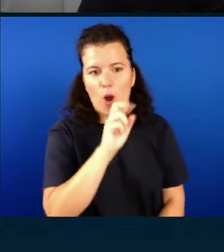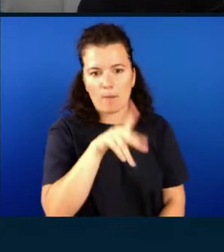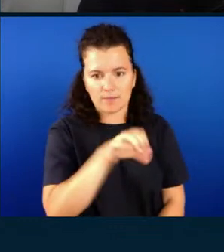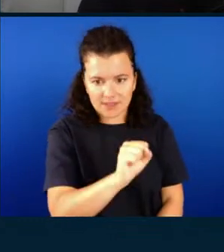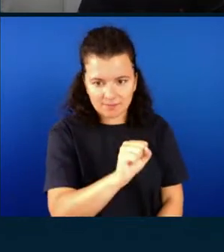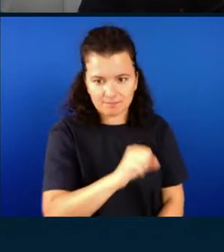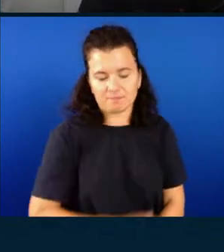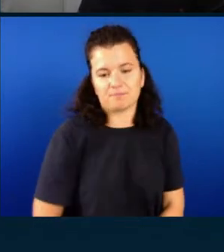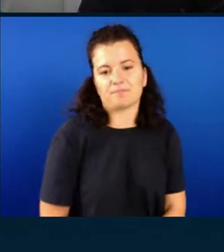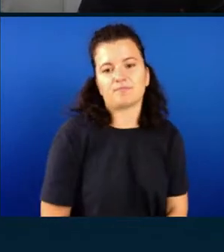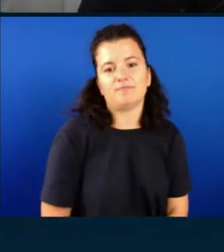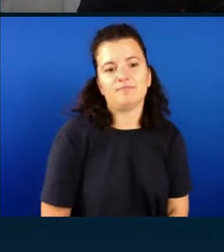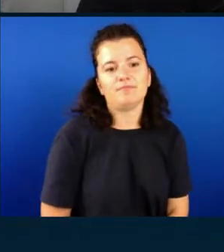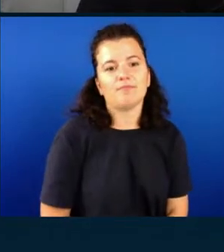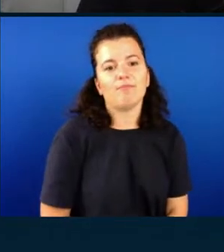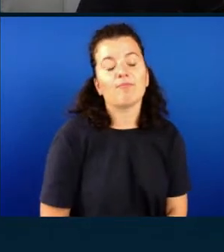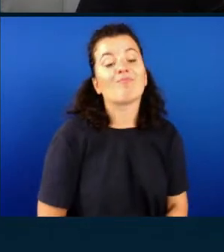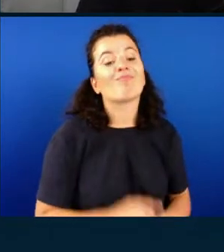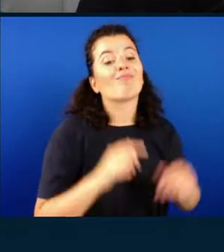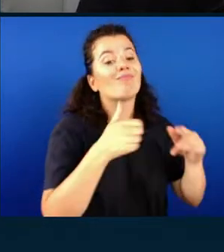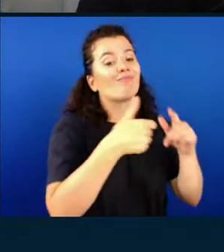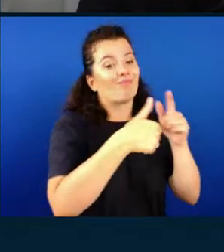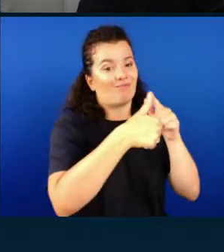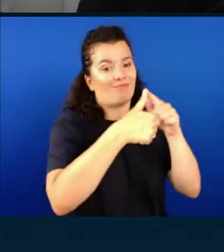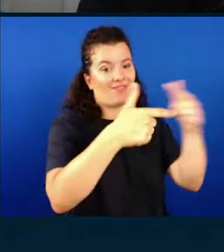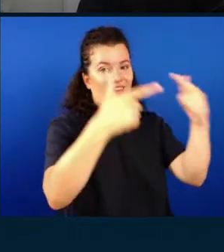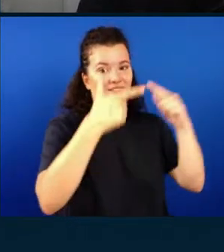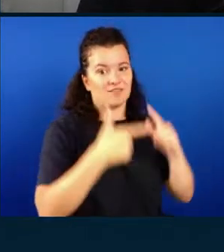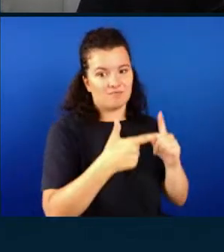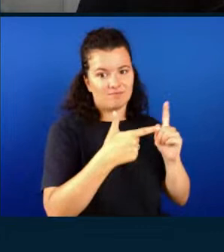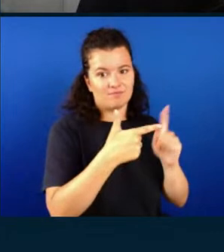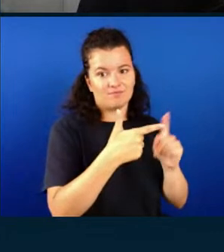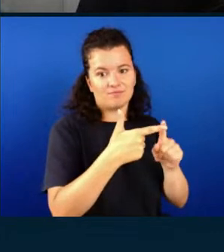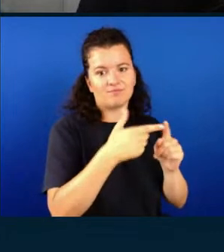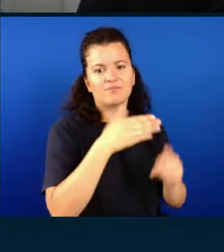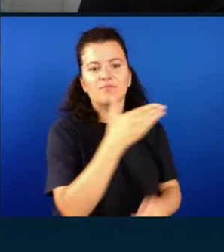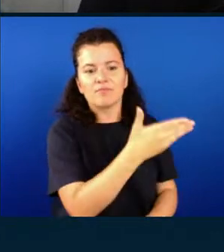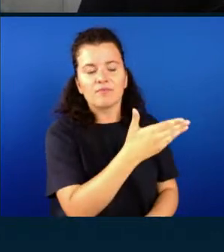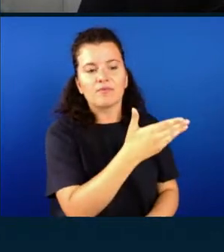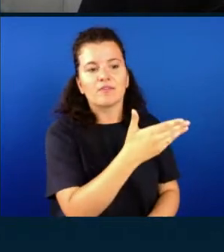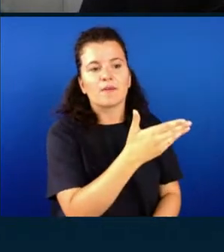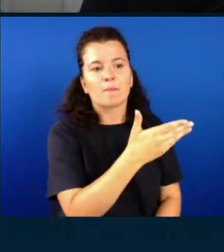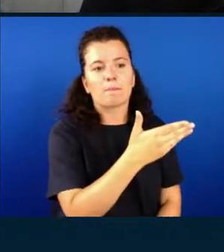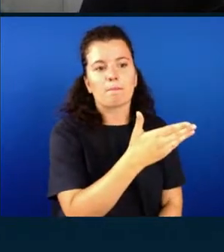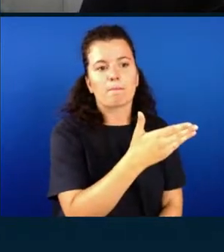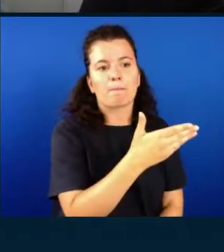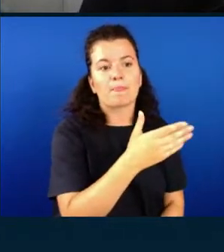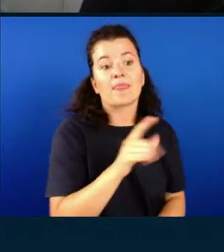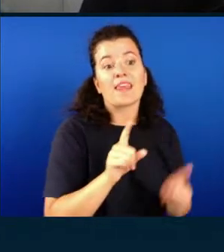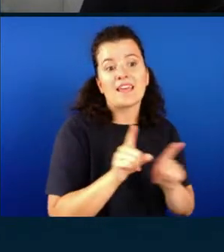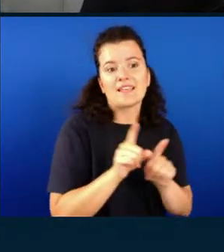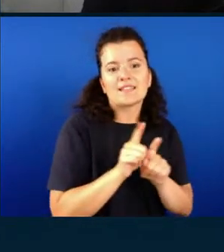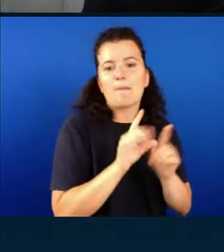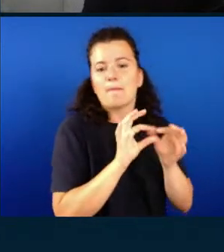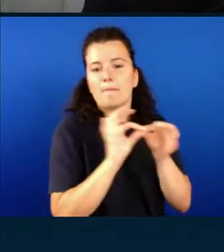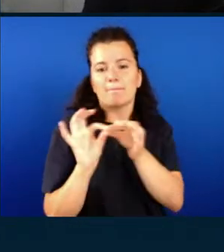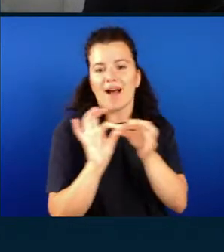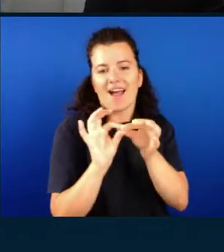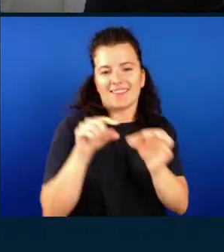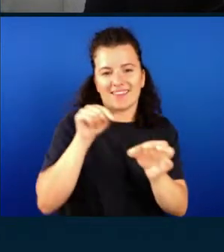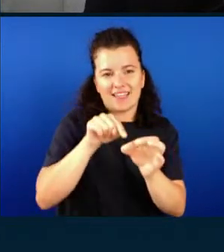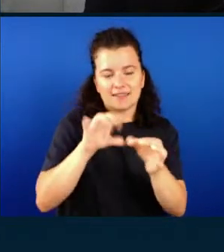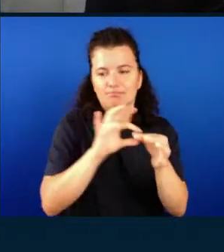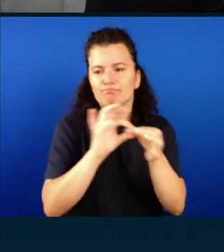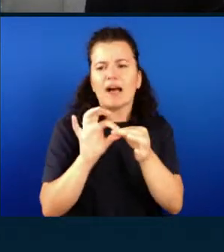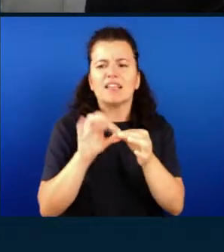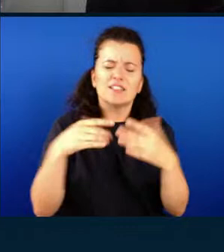DevOps. I also wrote function apps about specific I wrote blog posts about specific bindings that I did not